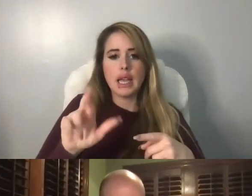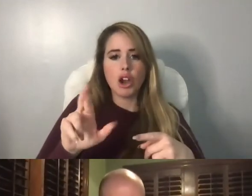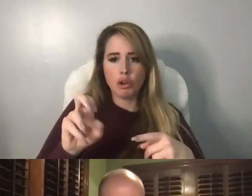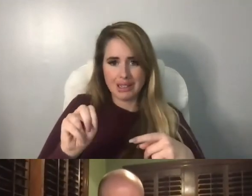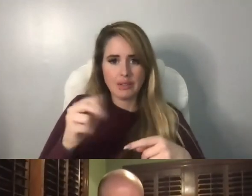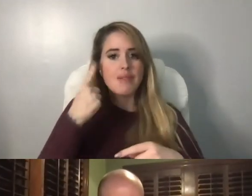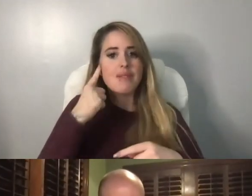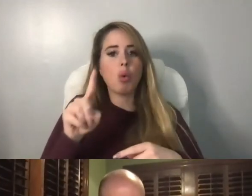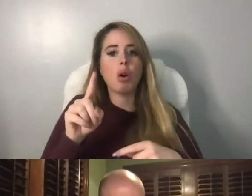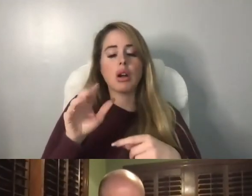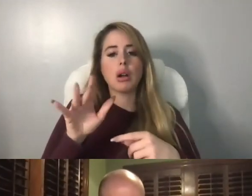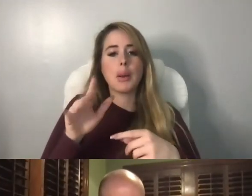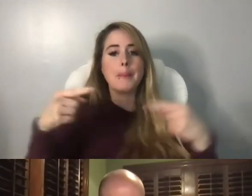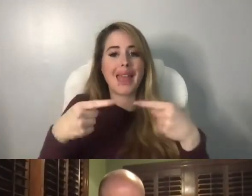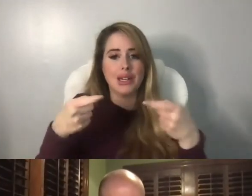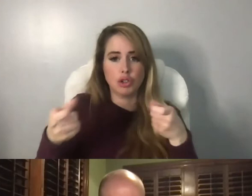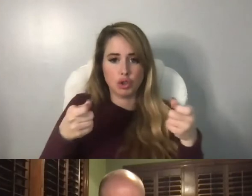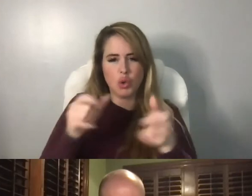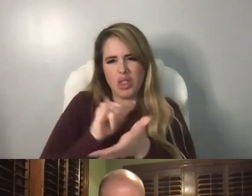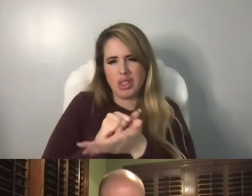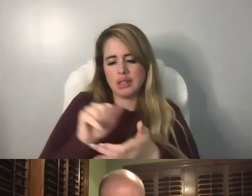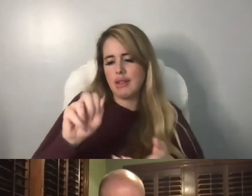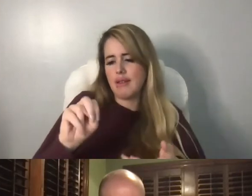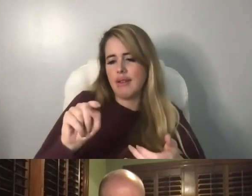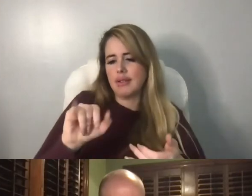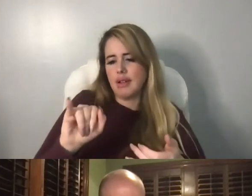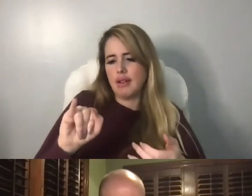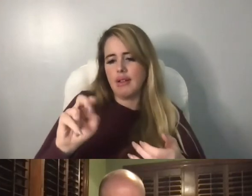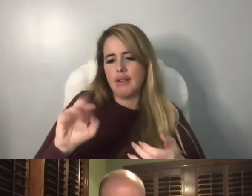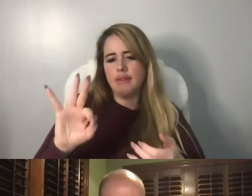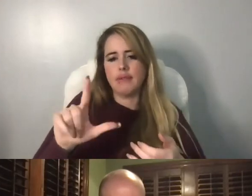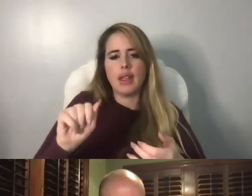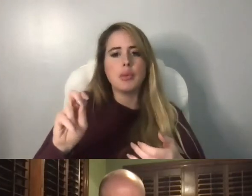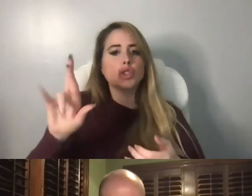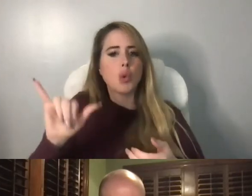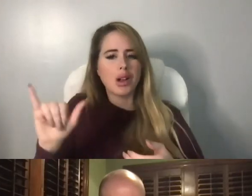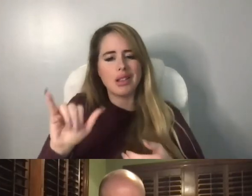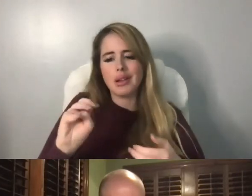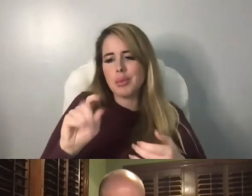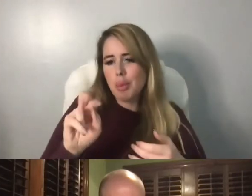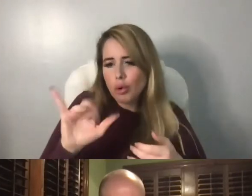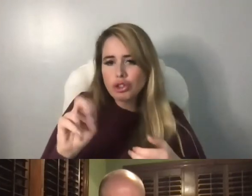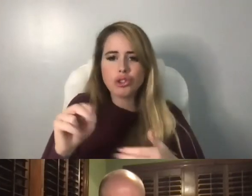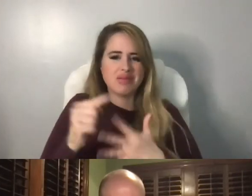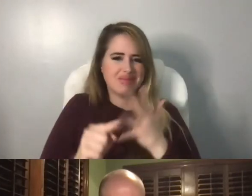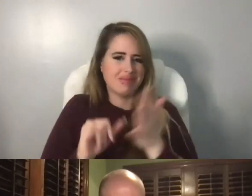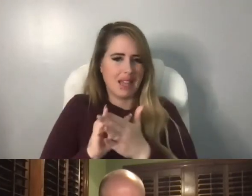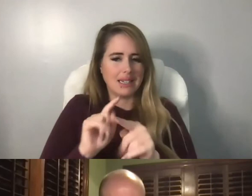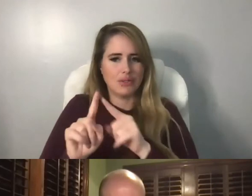an anti-inflammatory like Aleve, Motrin, Advil, Mobic. It's one of the many anti-inflammatories